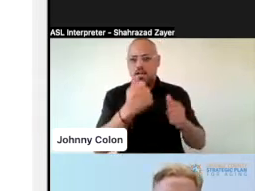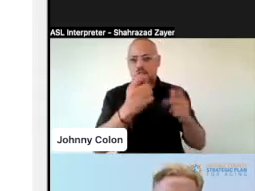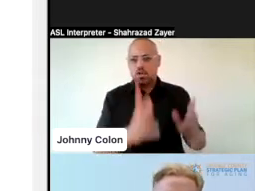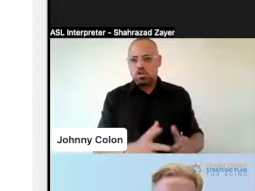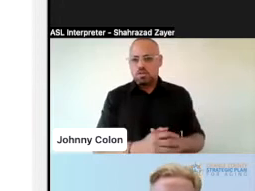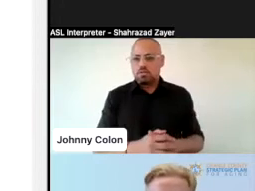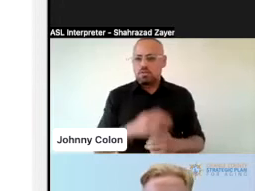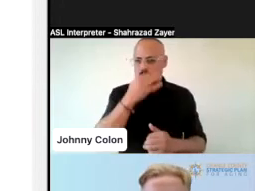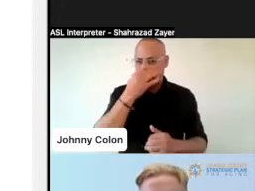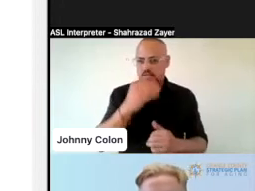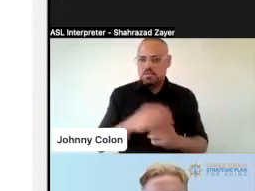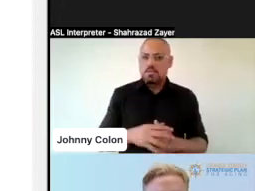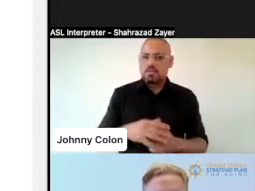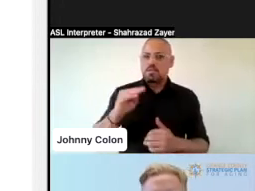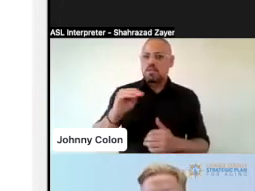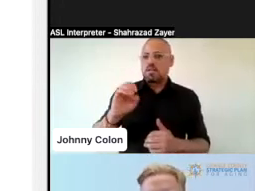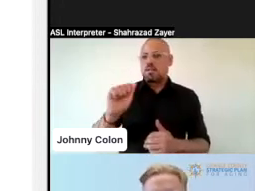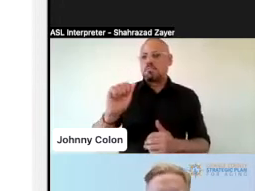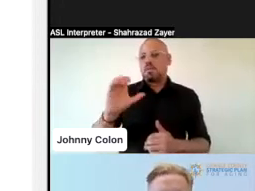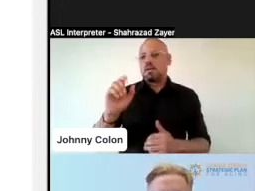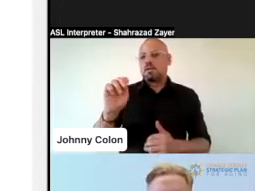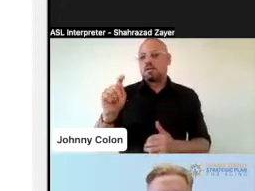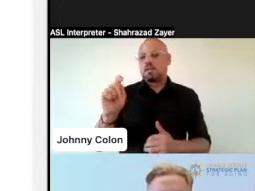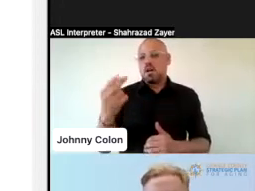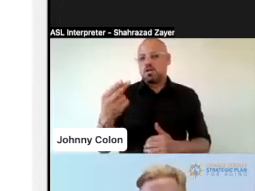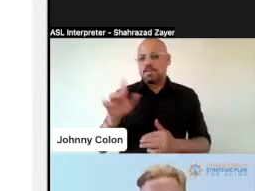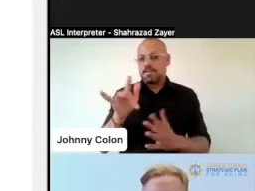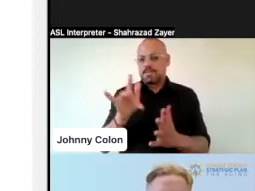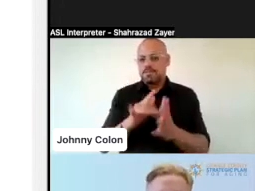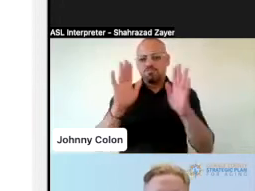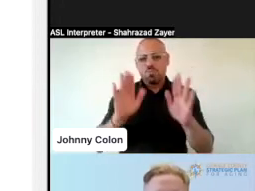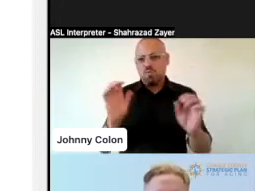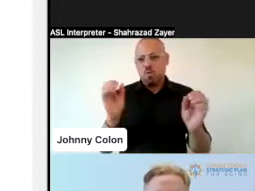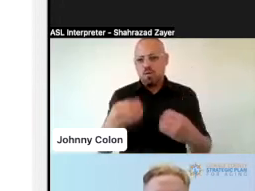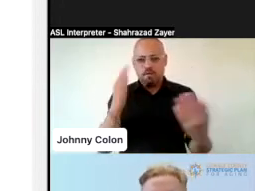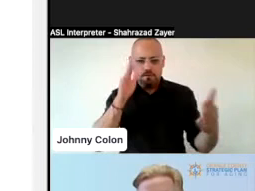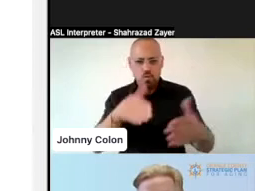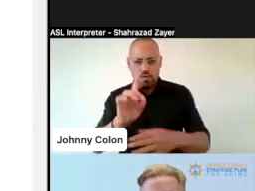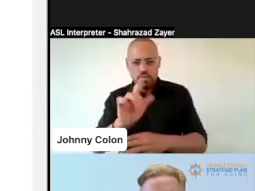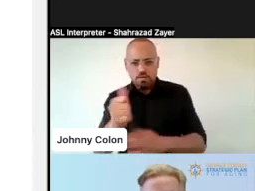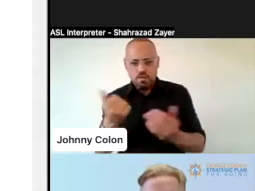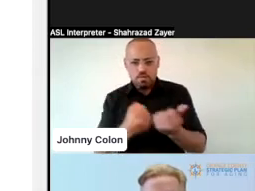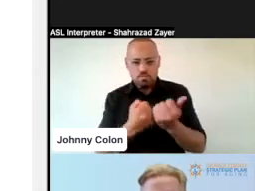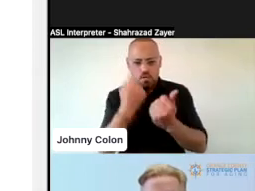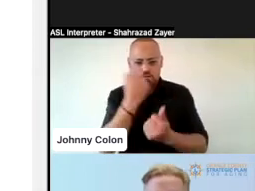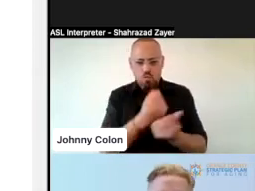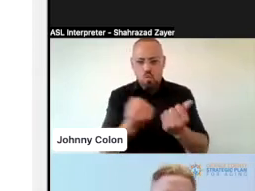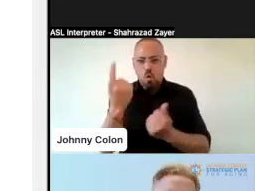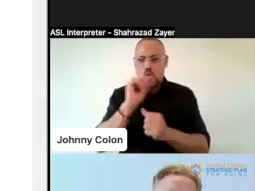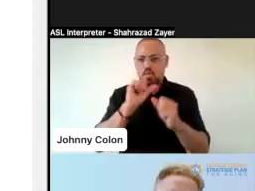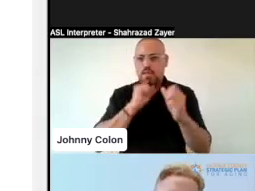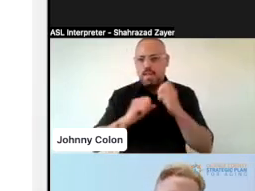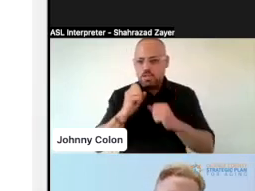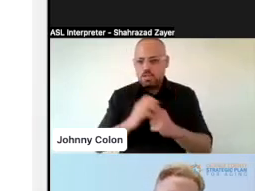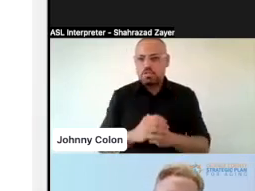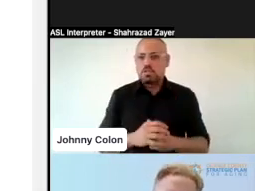The Dale McIntosh Center, a terrific OC organization focused on disability supports for all ages, indicated